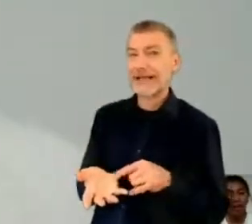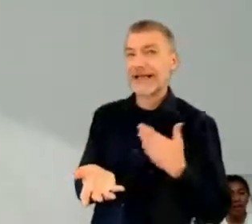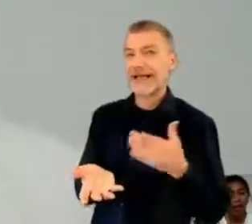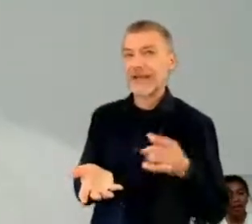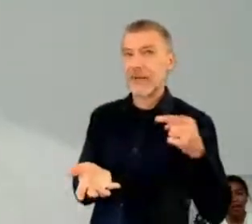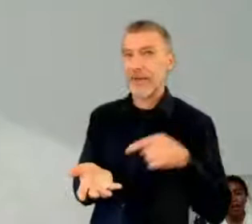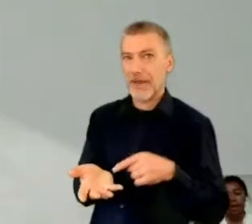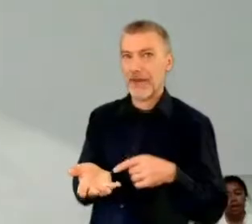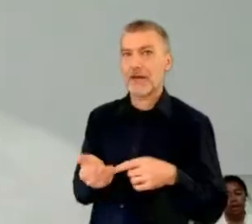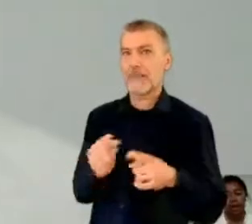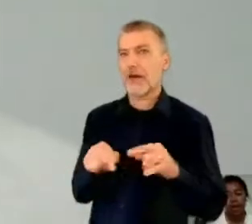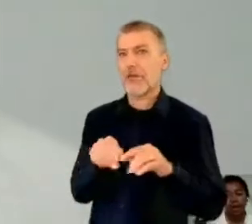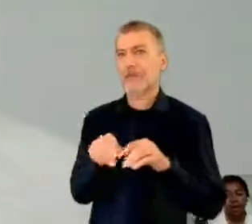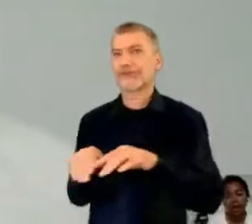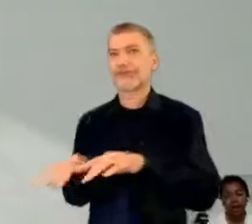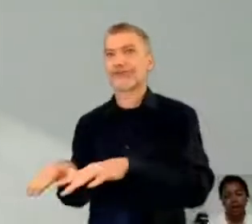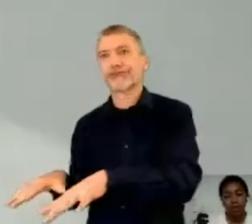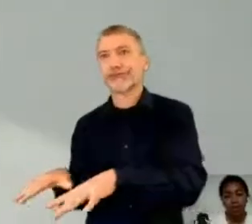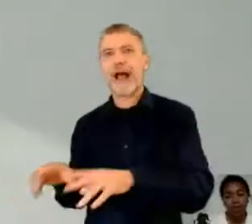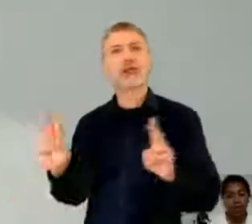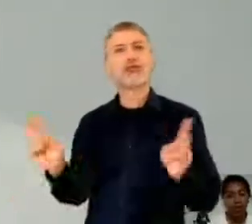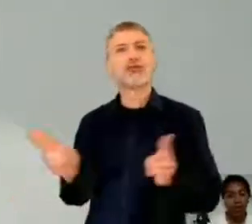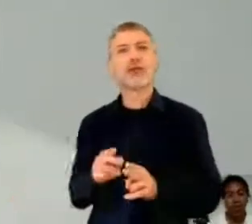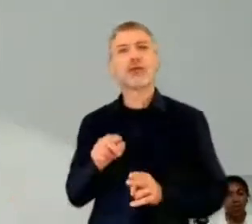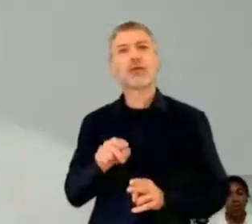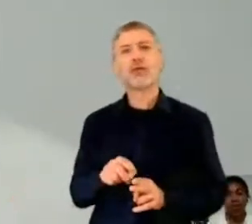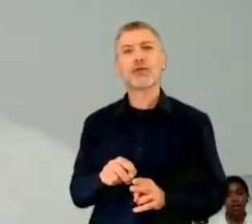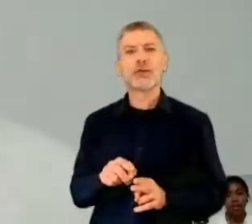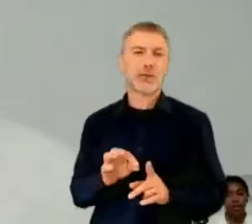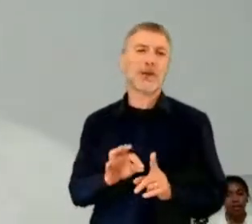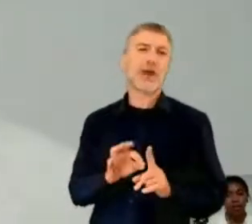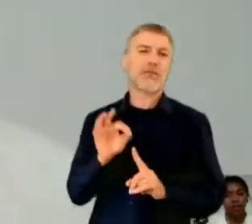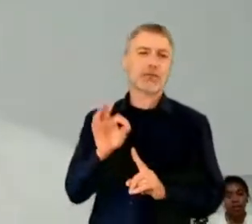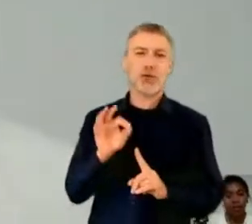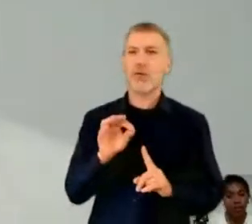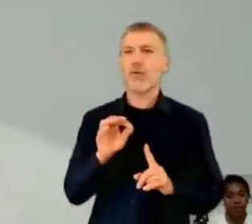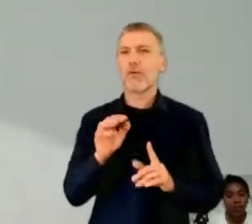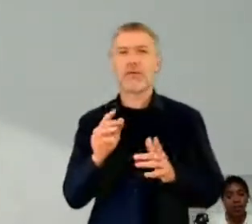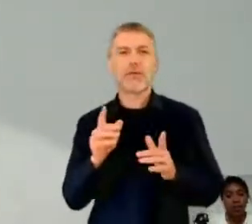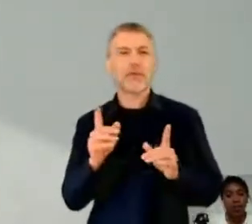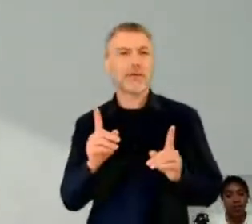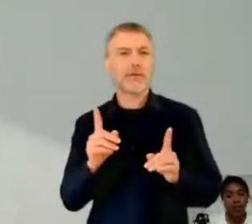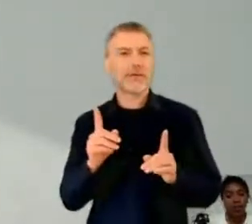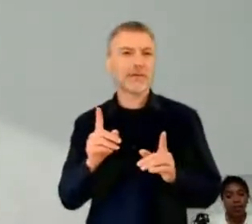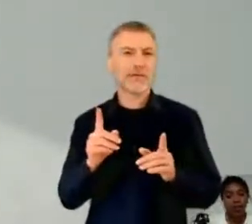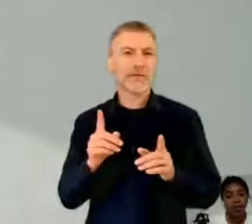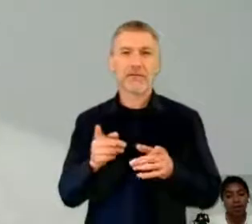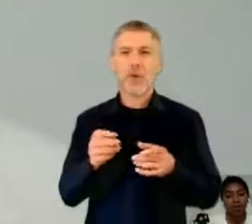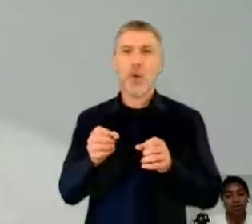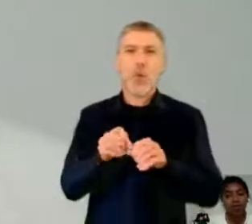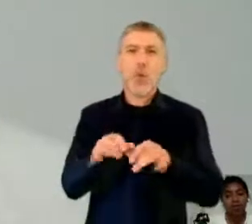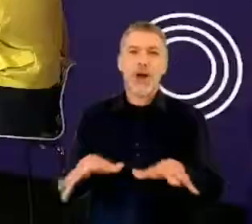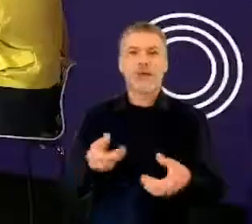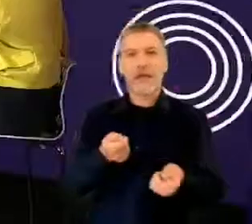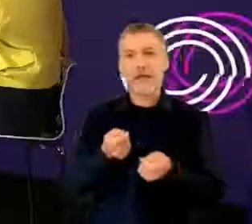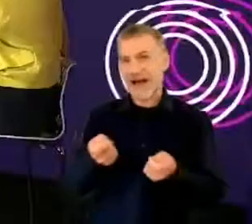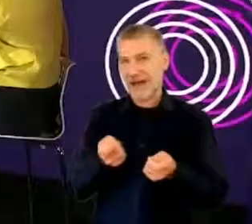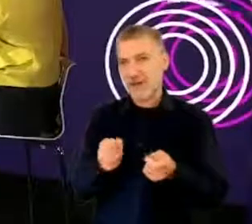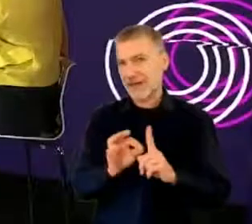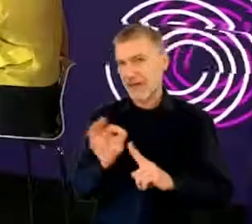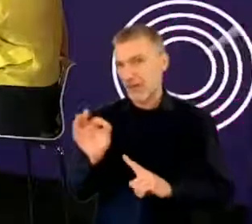mitigate that by improving infrastructures in terms of waste management and everything. Yeah, thank